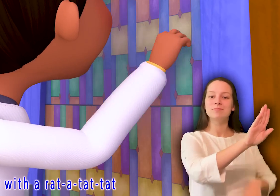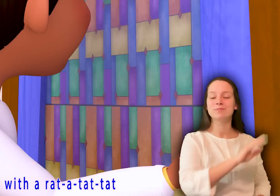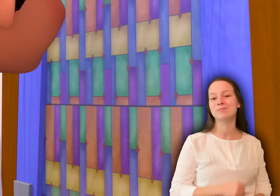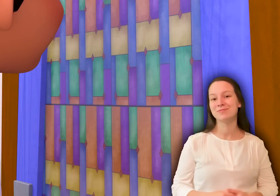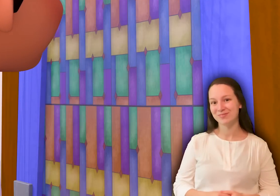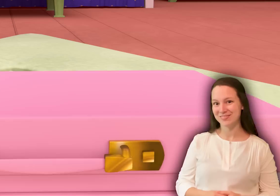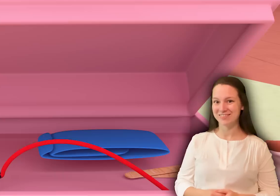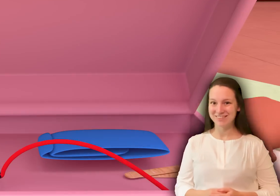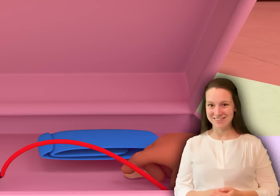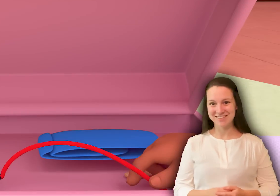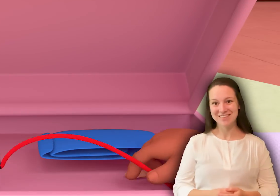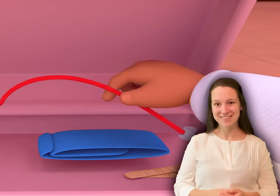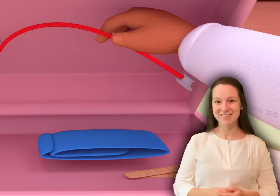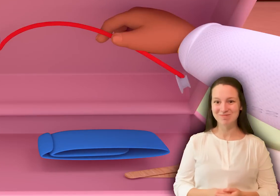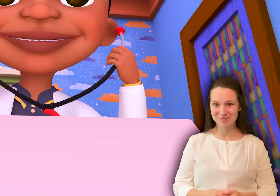t